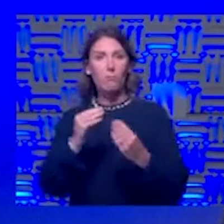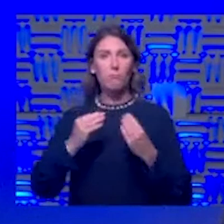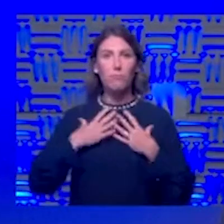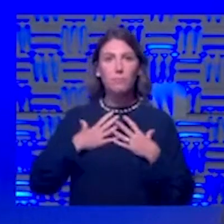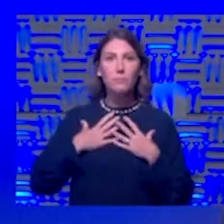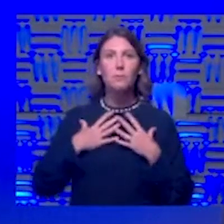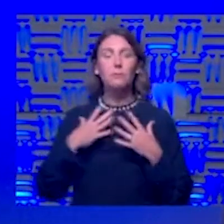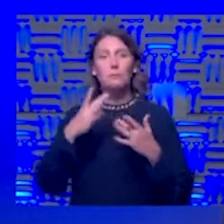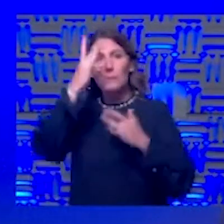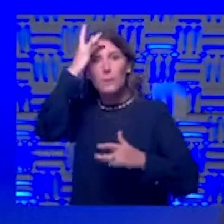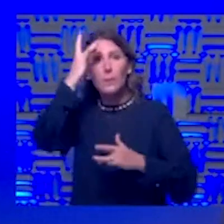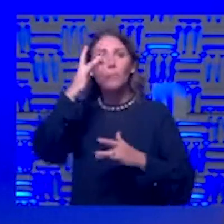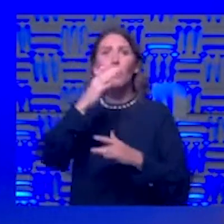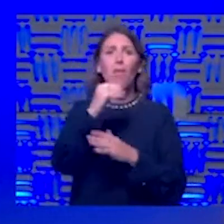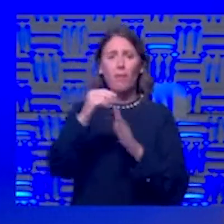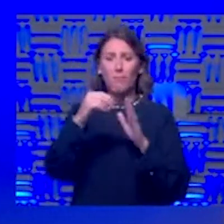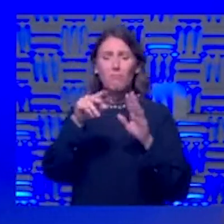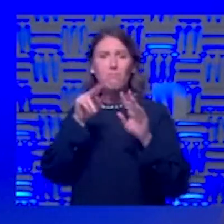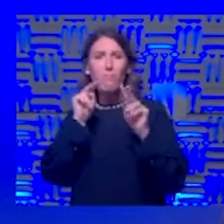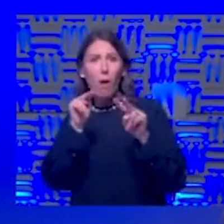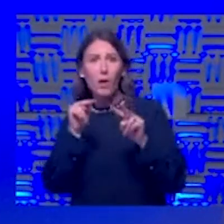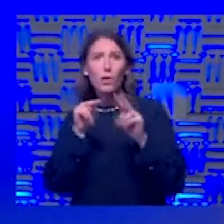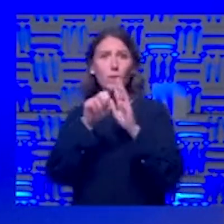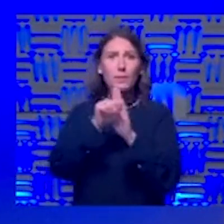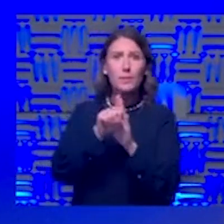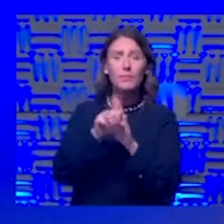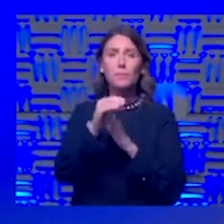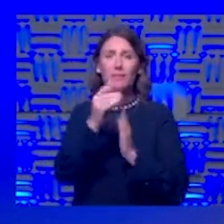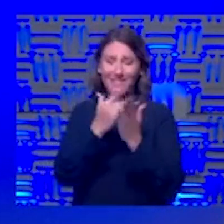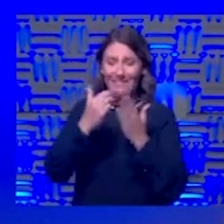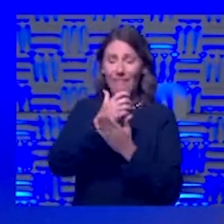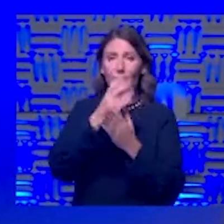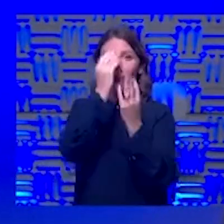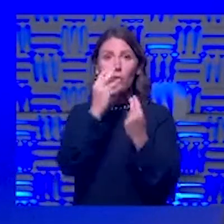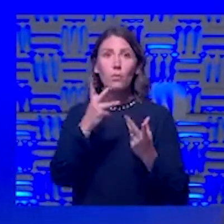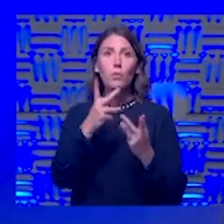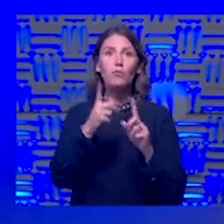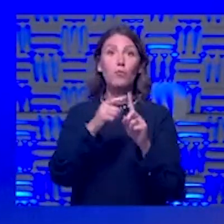monitor for symptoms, and then certainly get the information from whoever